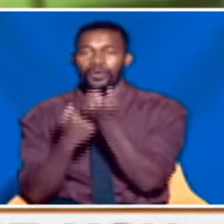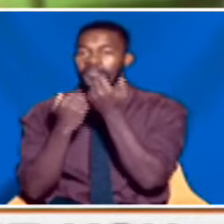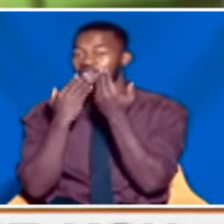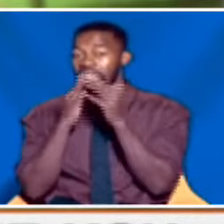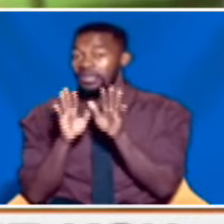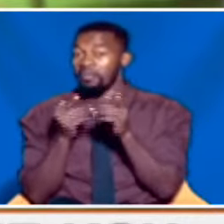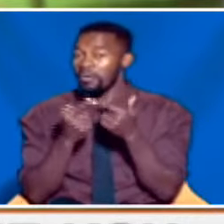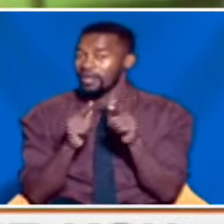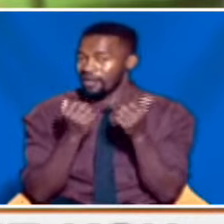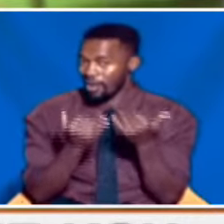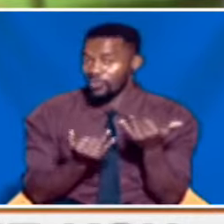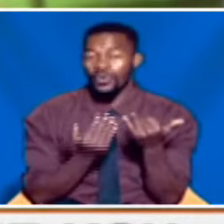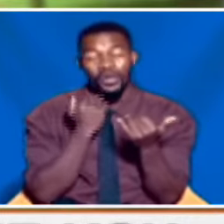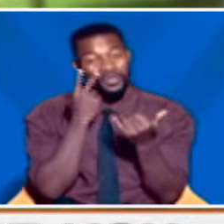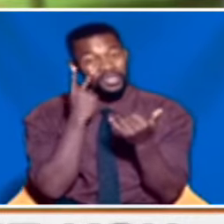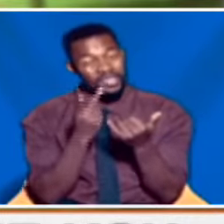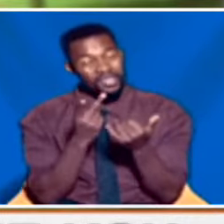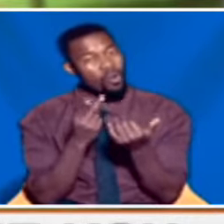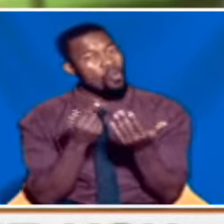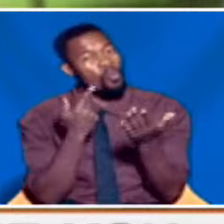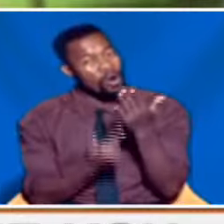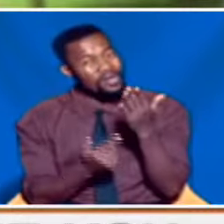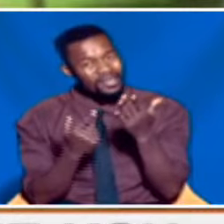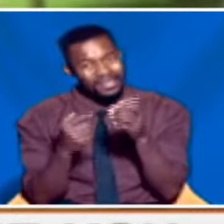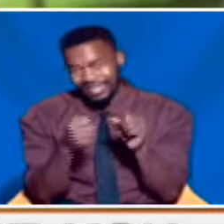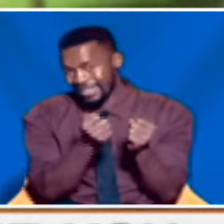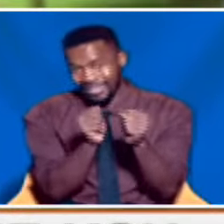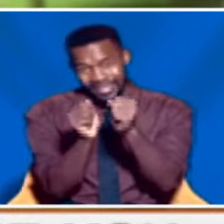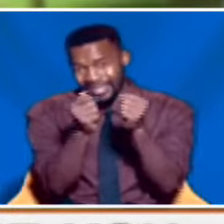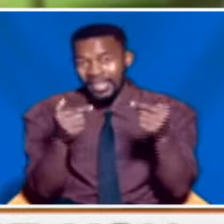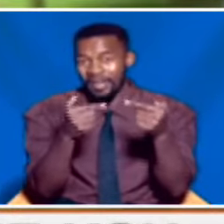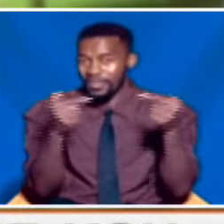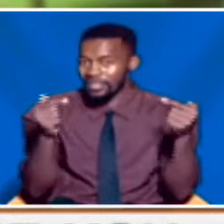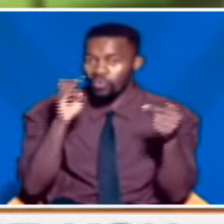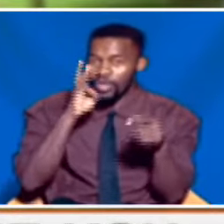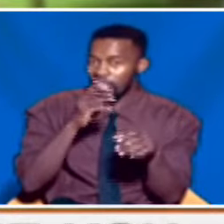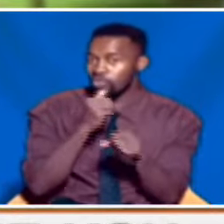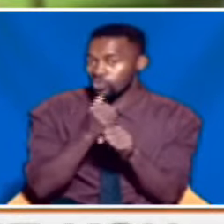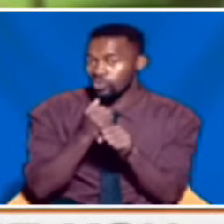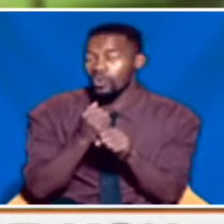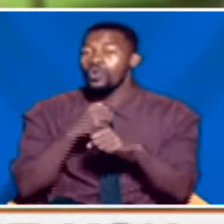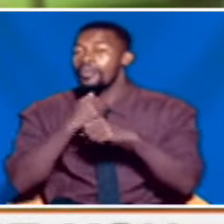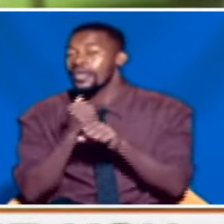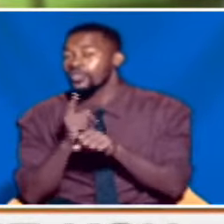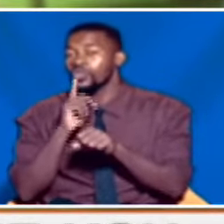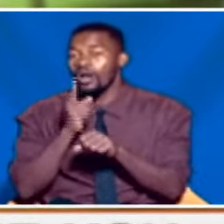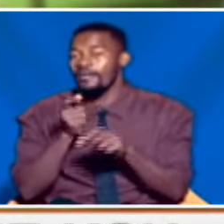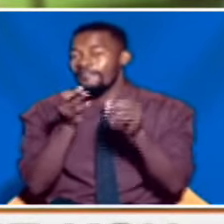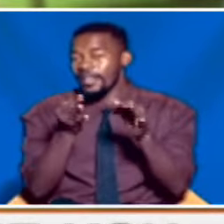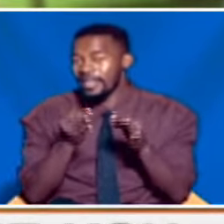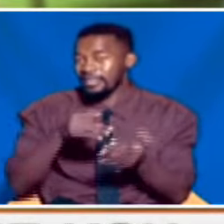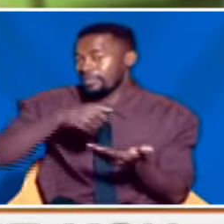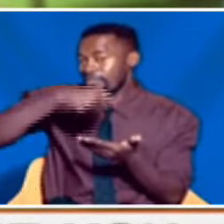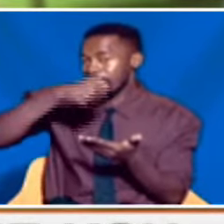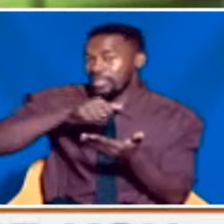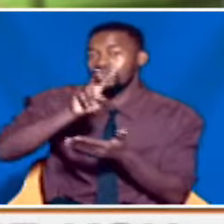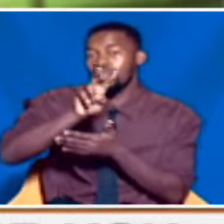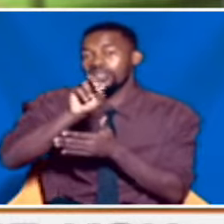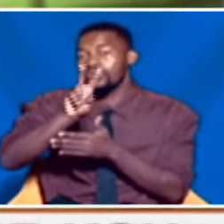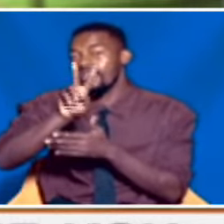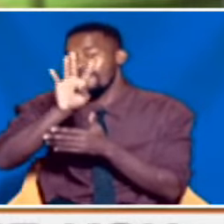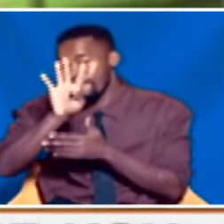seen what strategies the opposition will be putting into place to ensure the Finance Bill 2024, which will